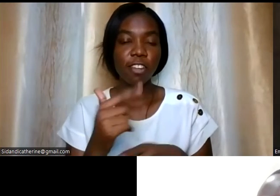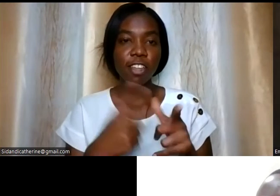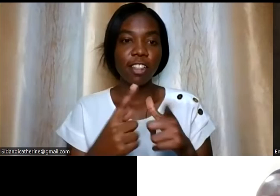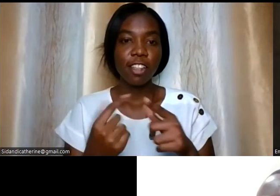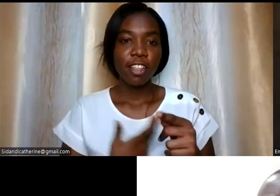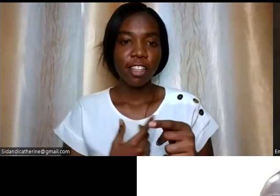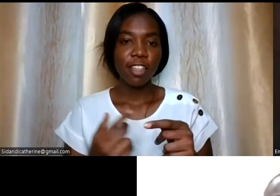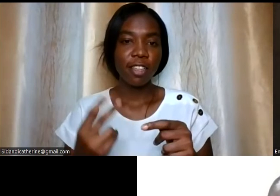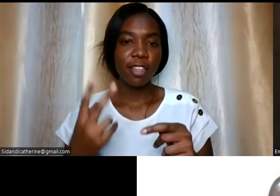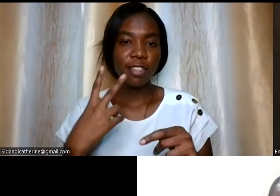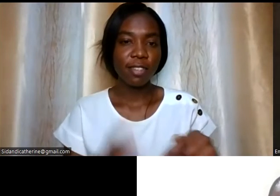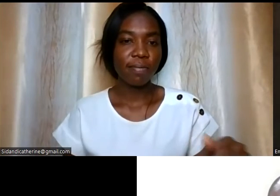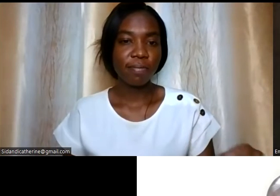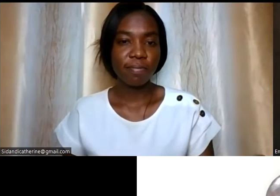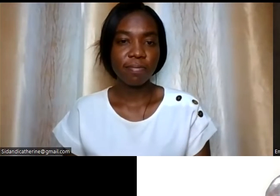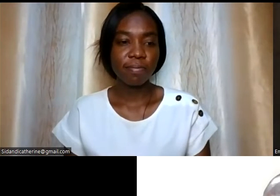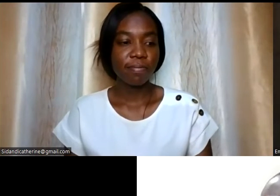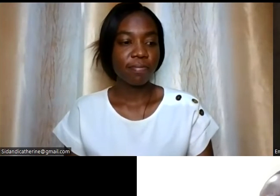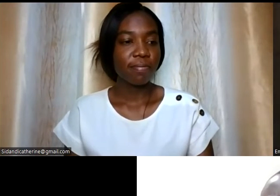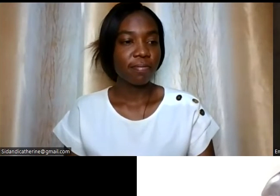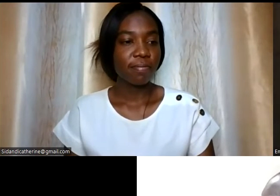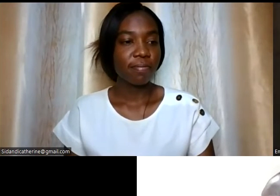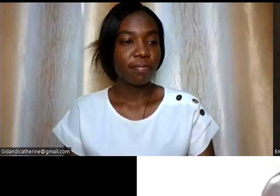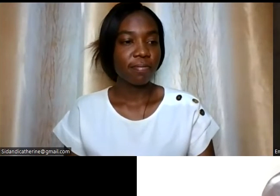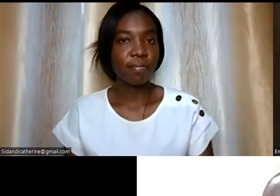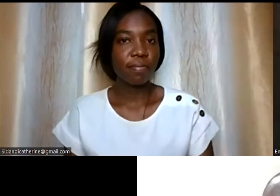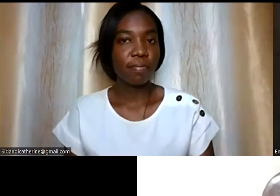as we wait for Emily.